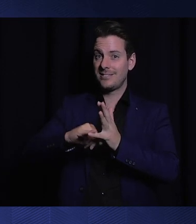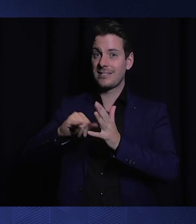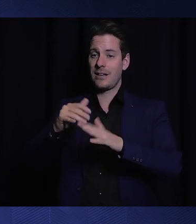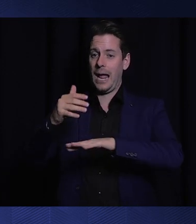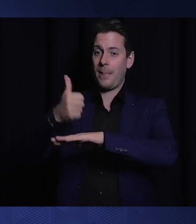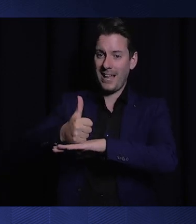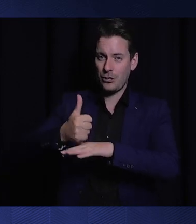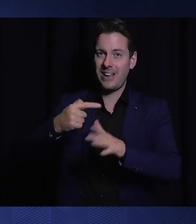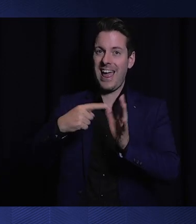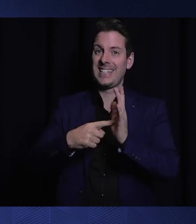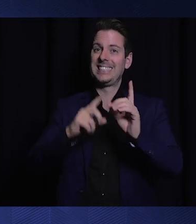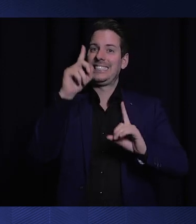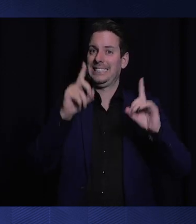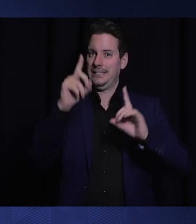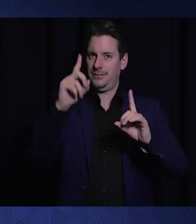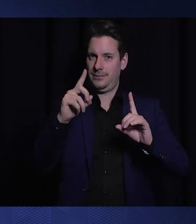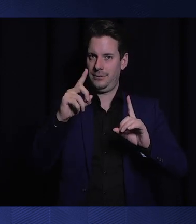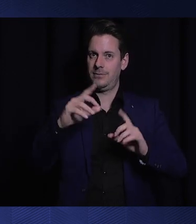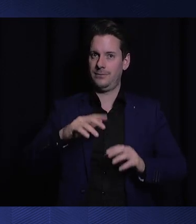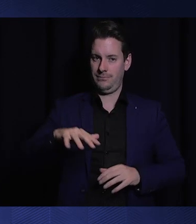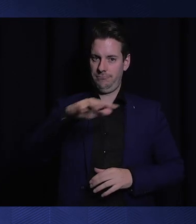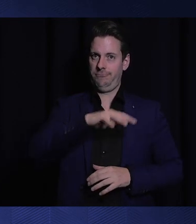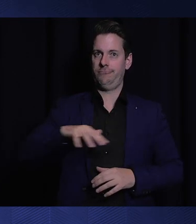level. Dr. Liu.